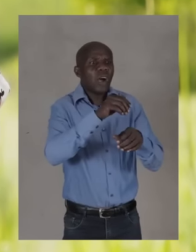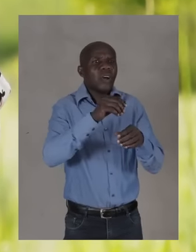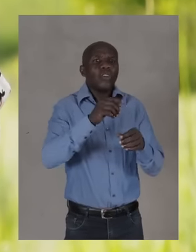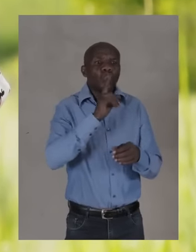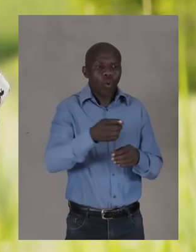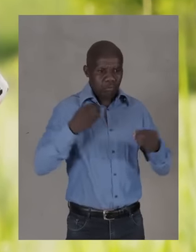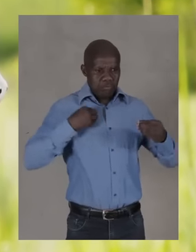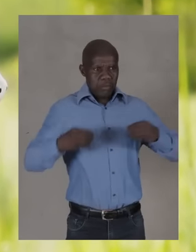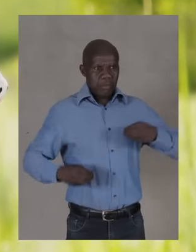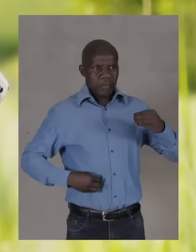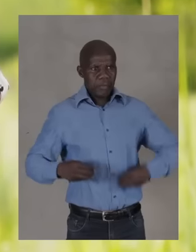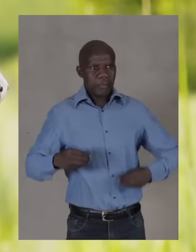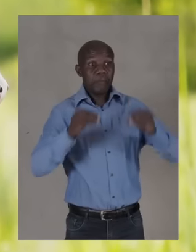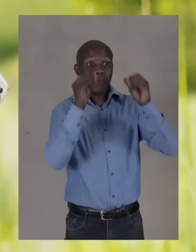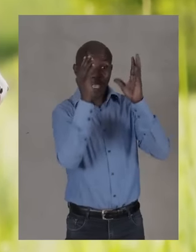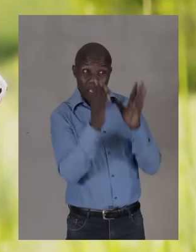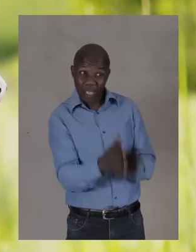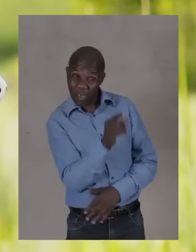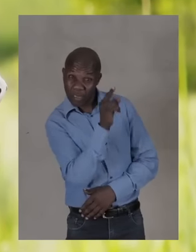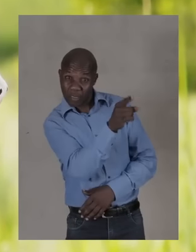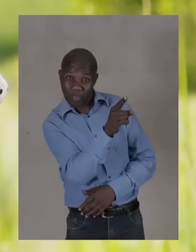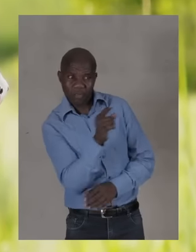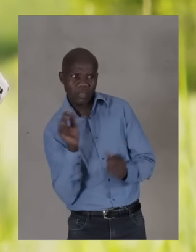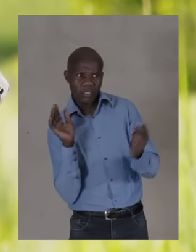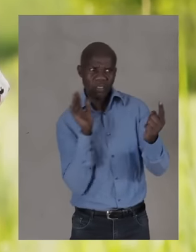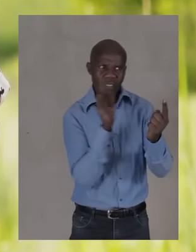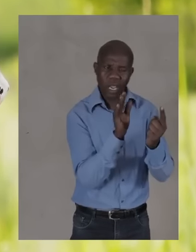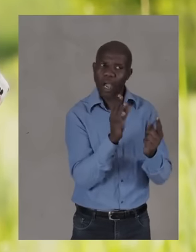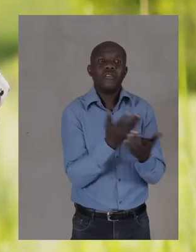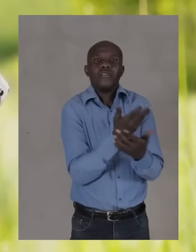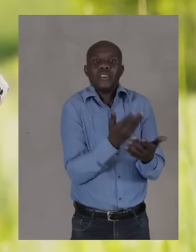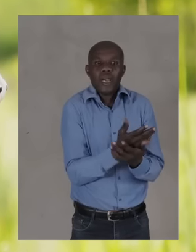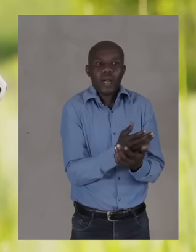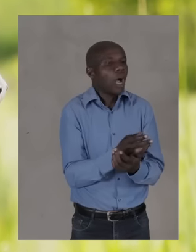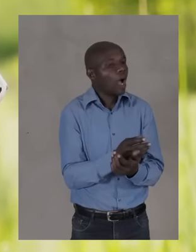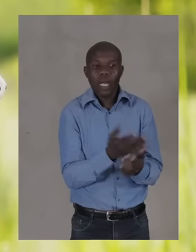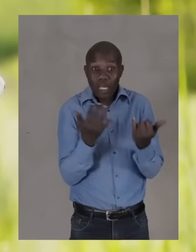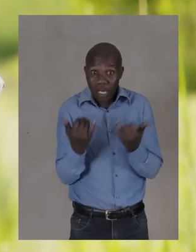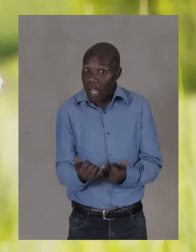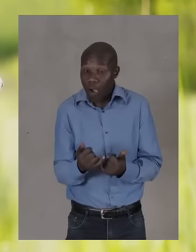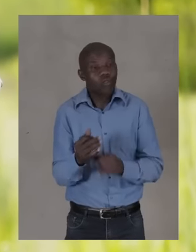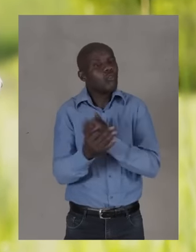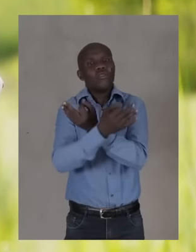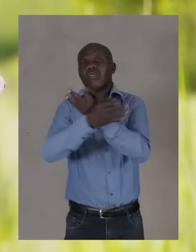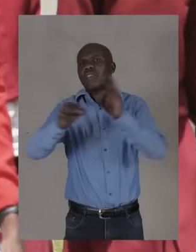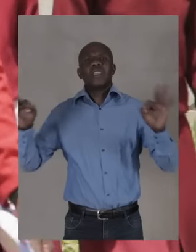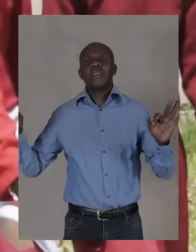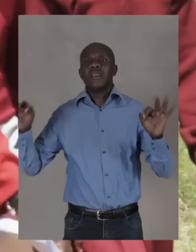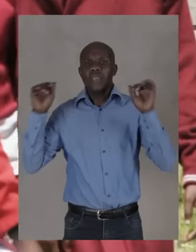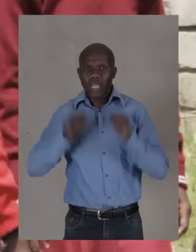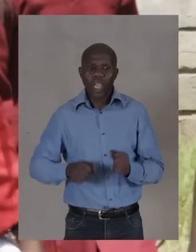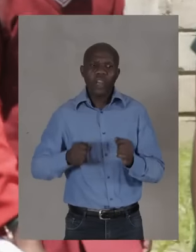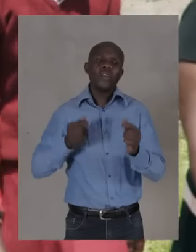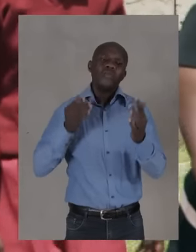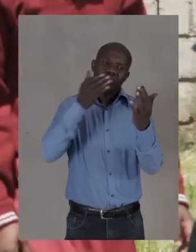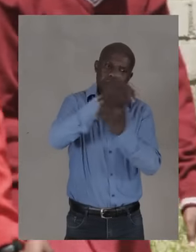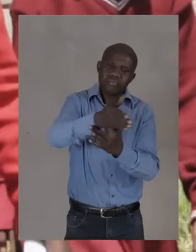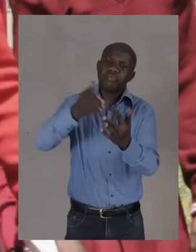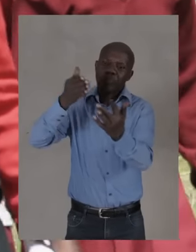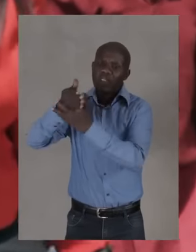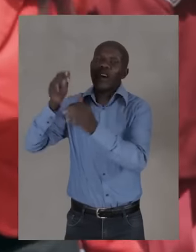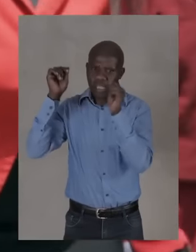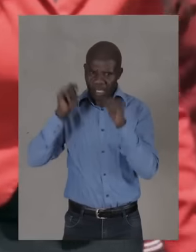of the councillor or the mayor, but nah, it's not something like that. Anyone,